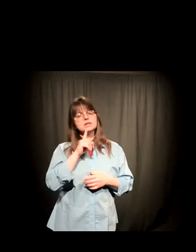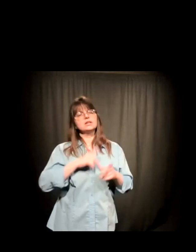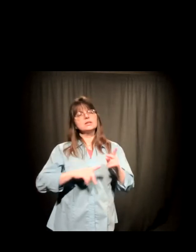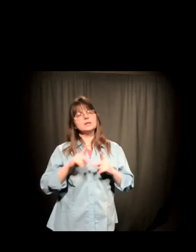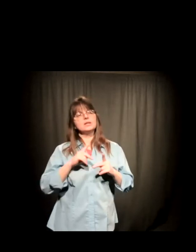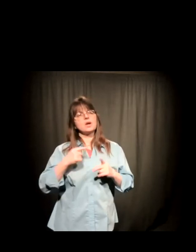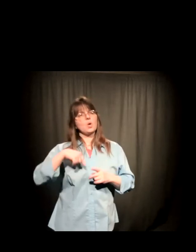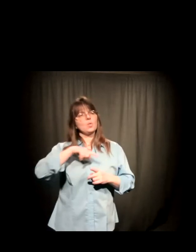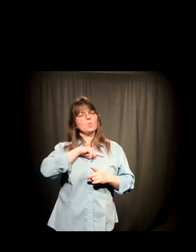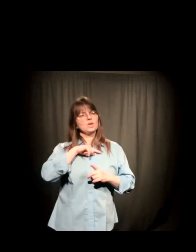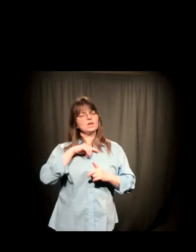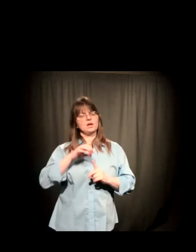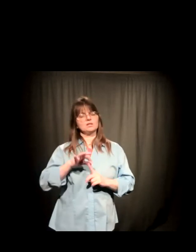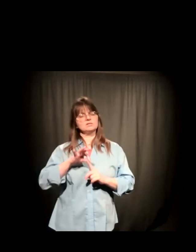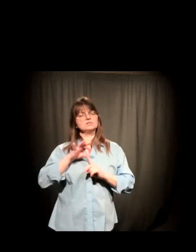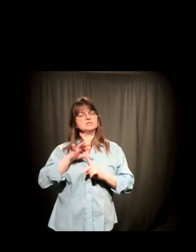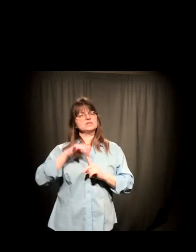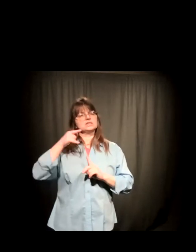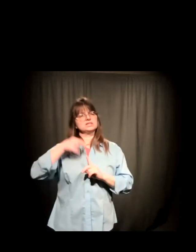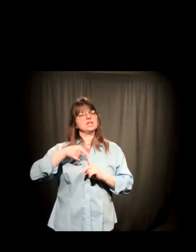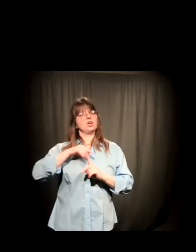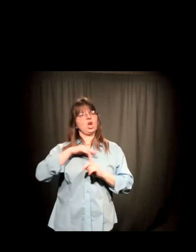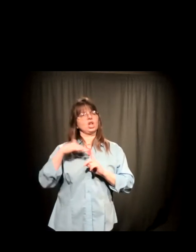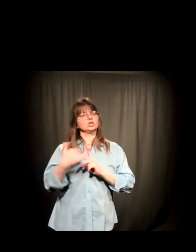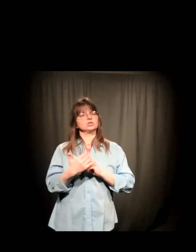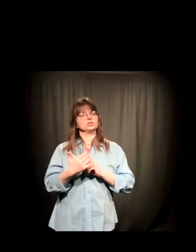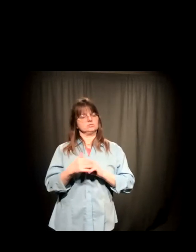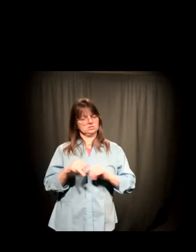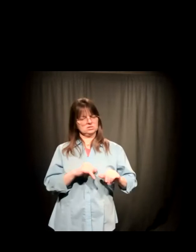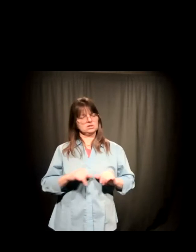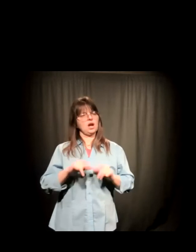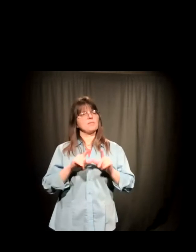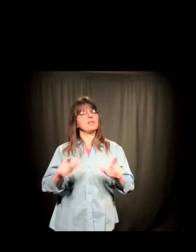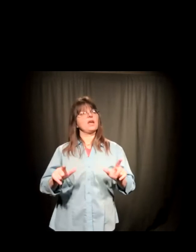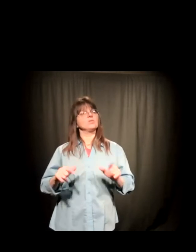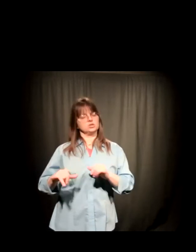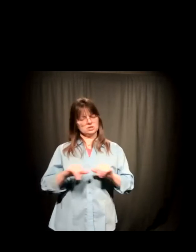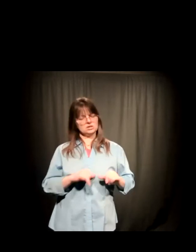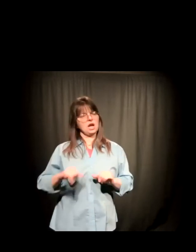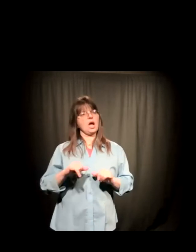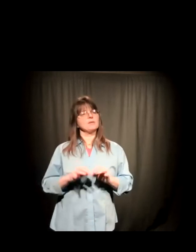distinct culture with common language and common values. They didn't need to be